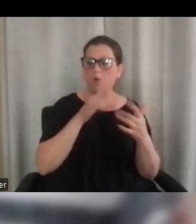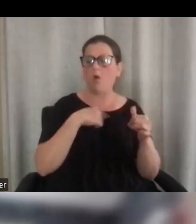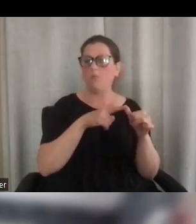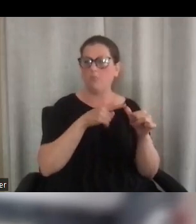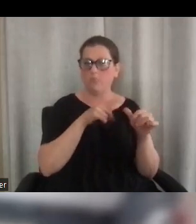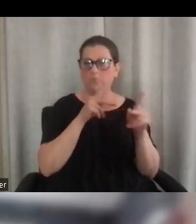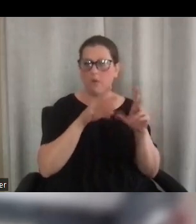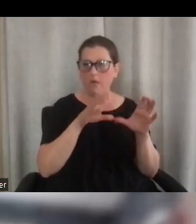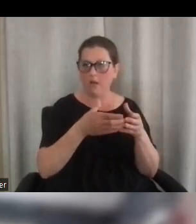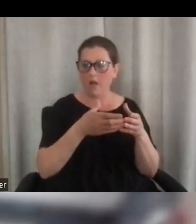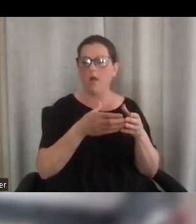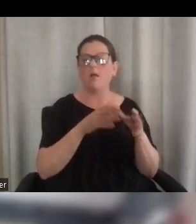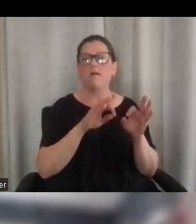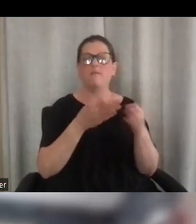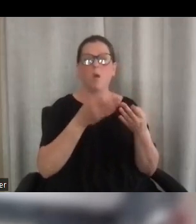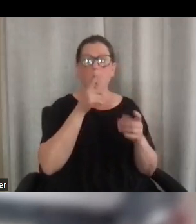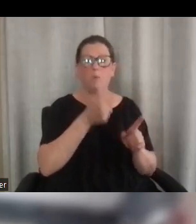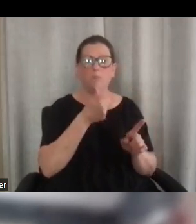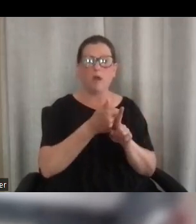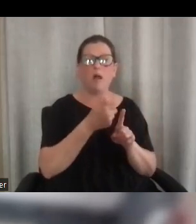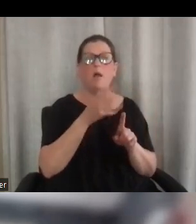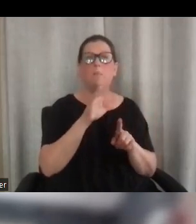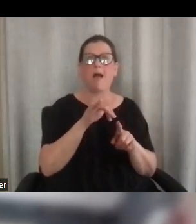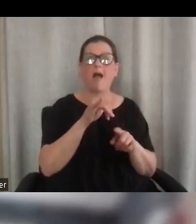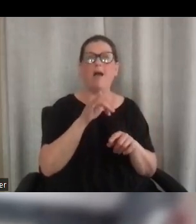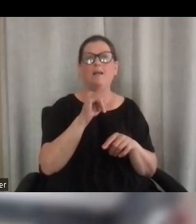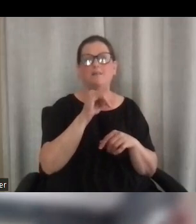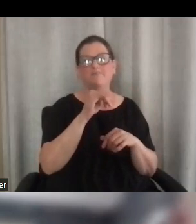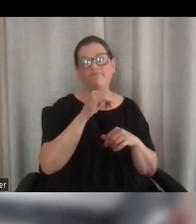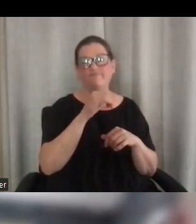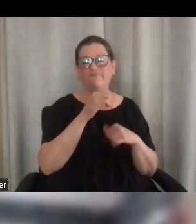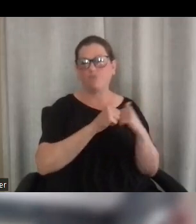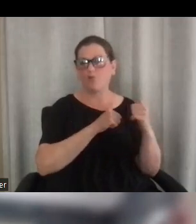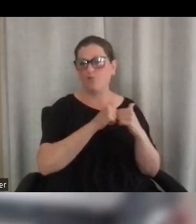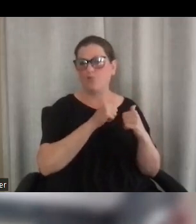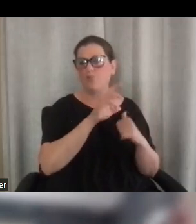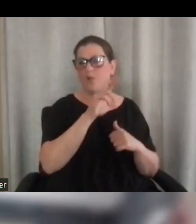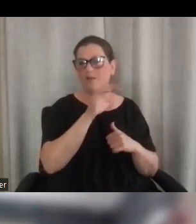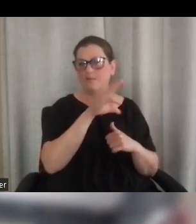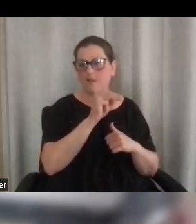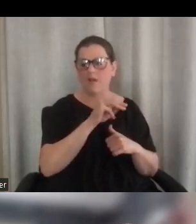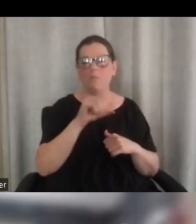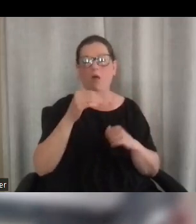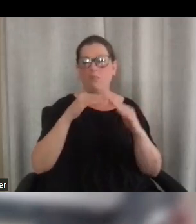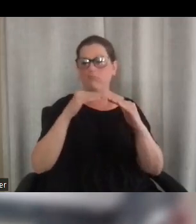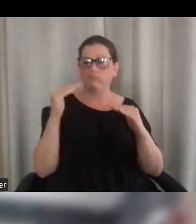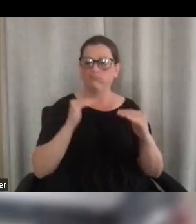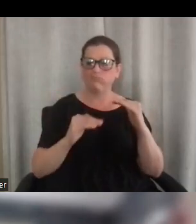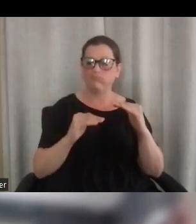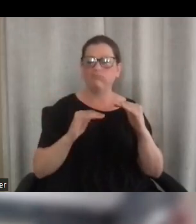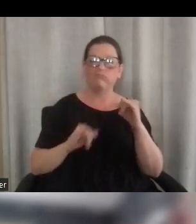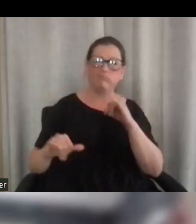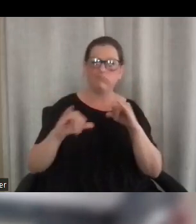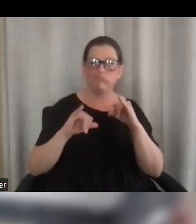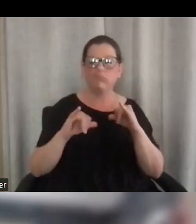populations, families that are disproportionately impacted by structural racism and other inequities, folks that have historically lower rates of taking up